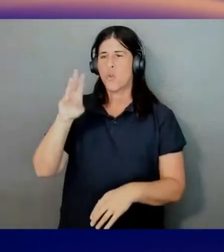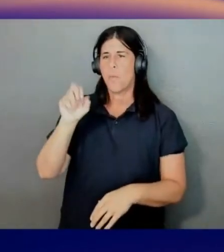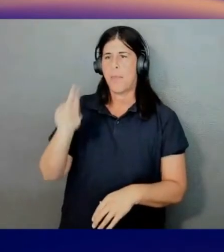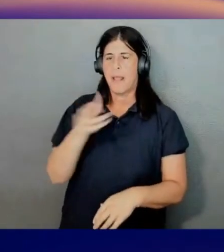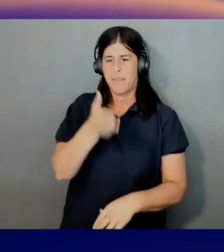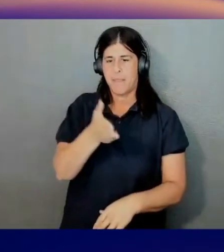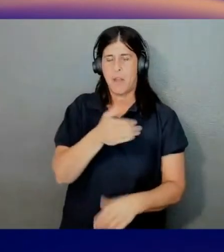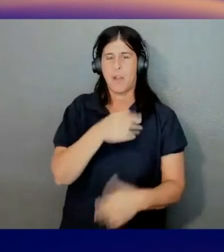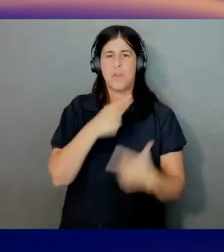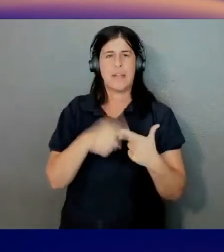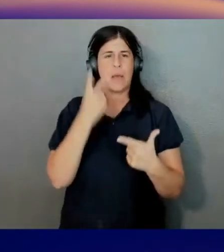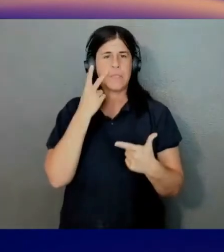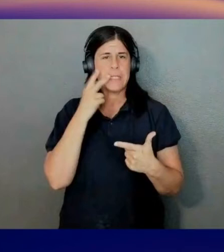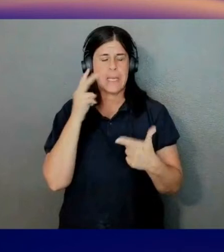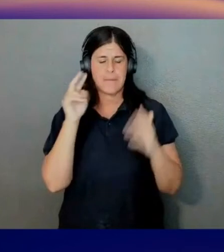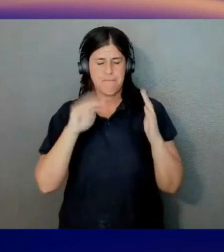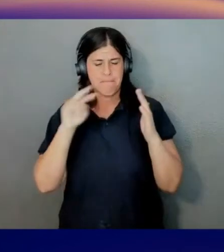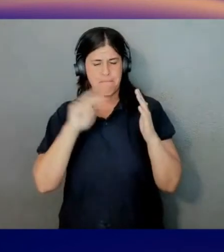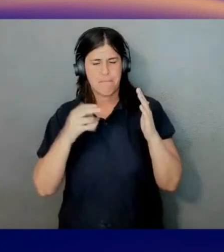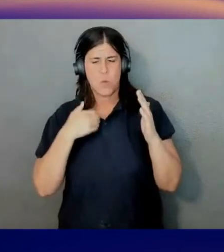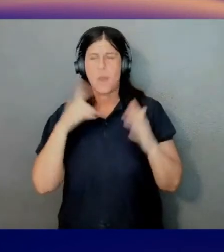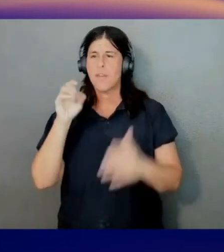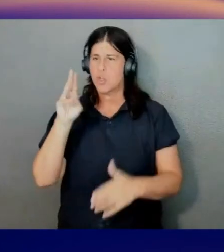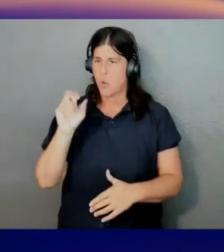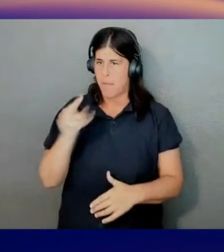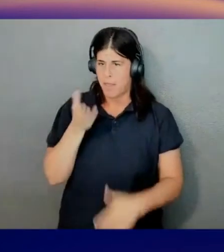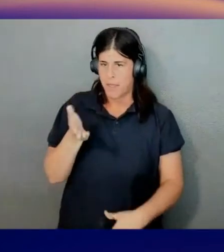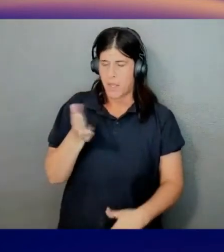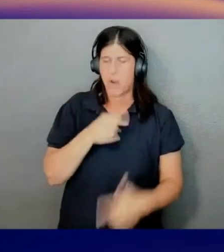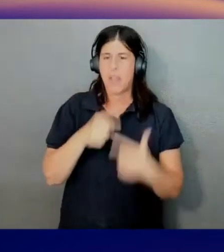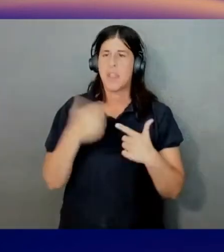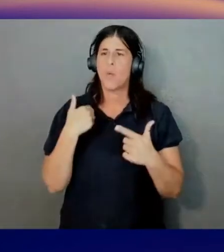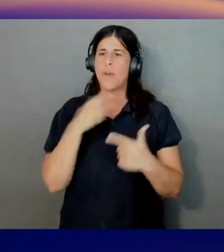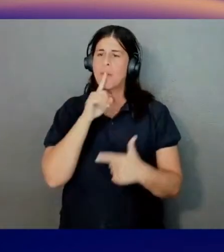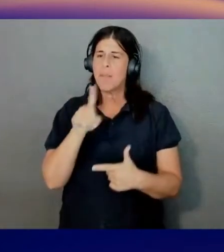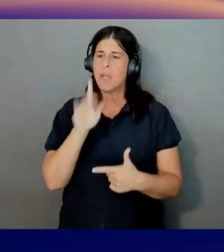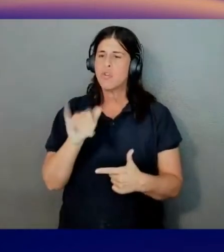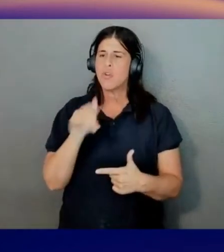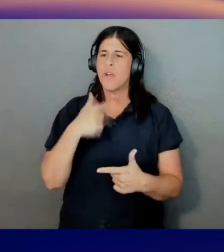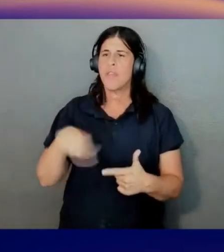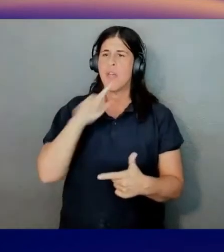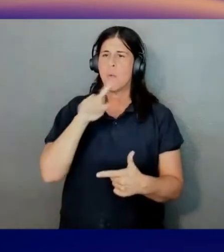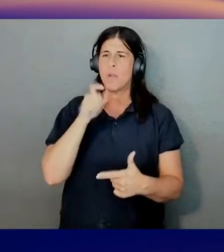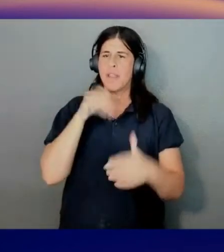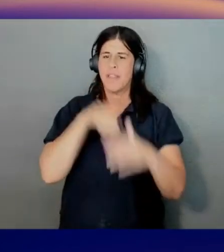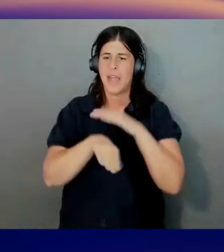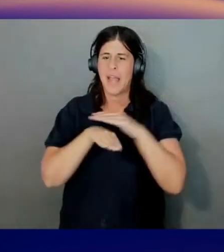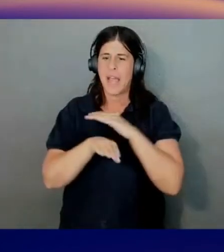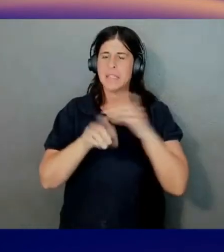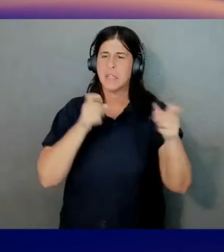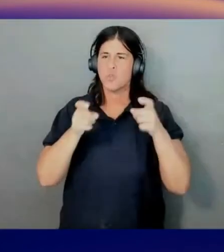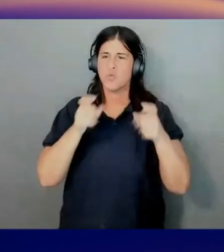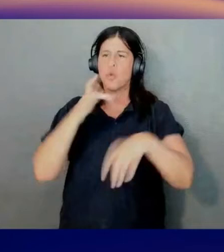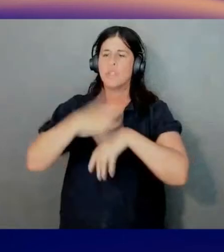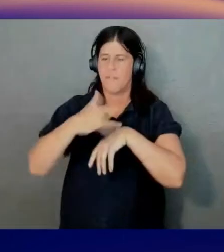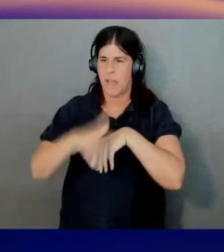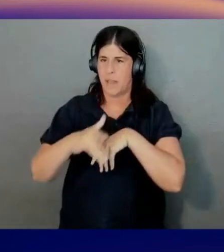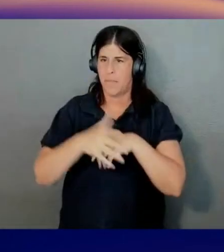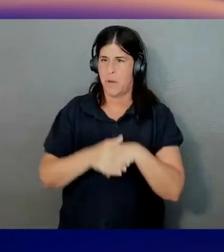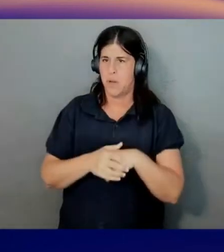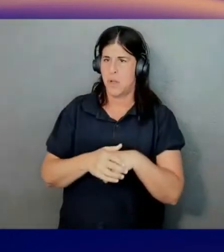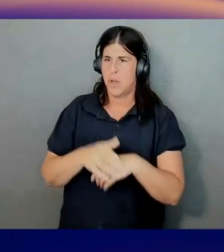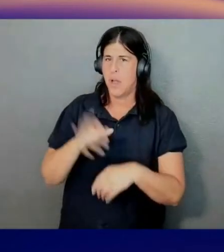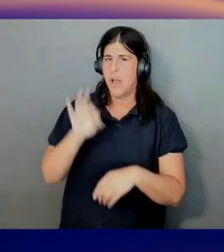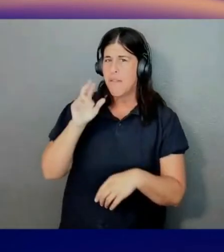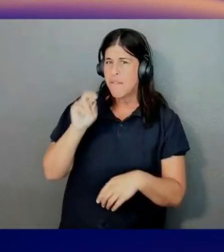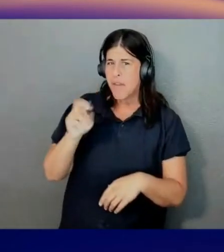here, we have a domain here. And we have to make sure that fine-grained access control is enabled. That is where What is fine-grained access control,